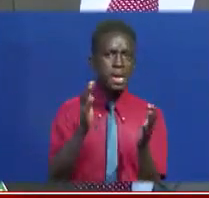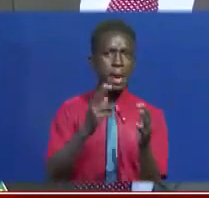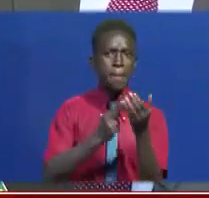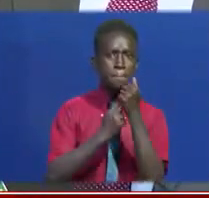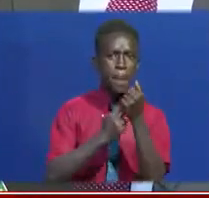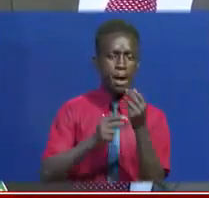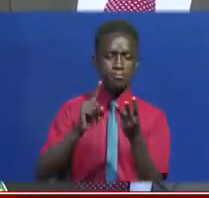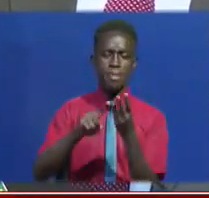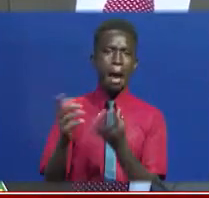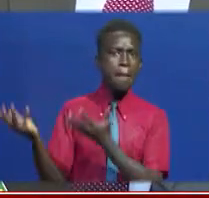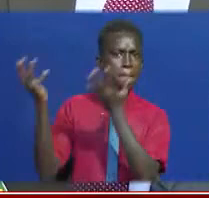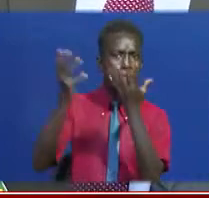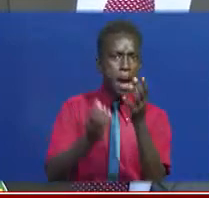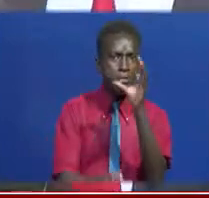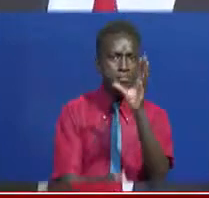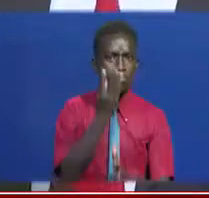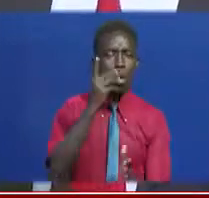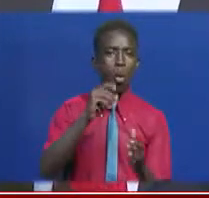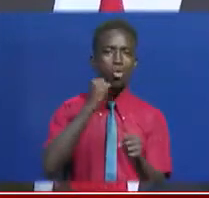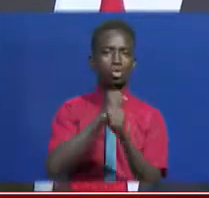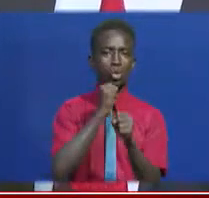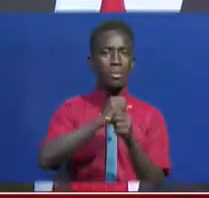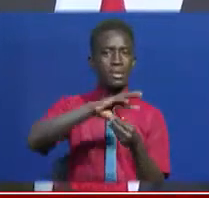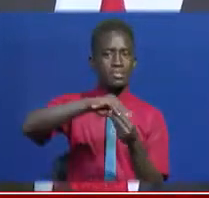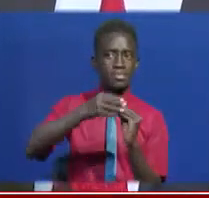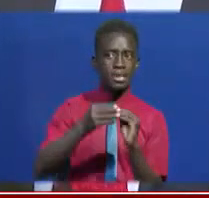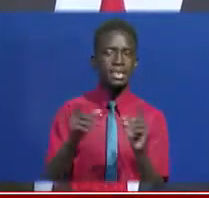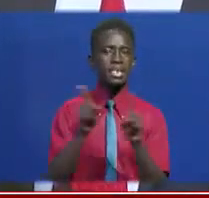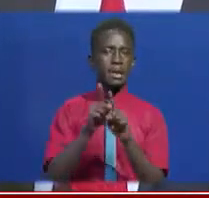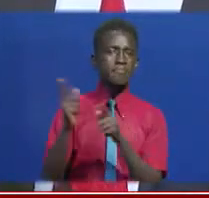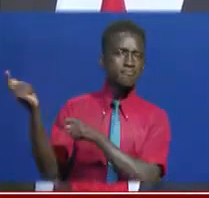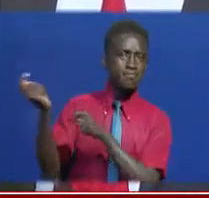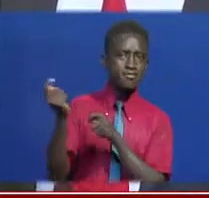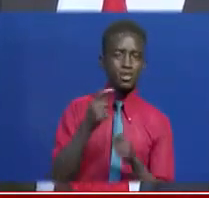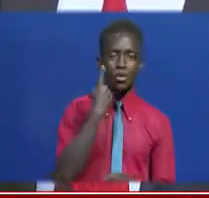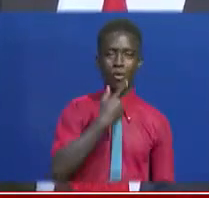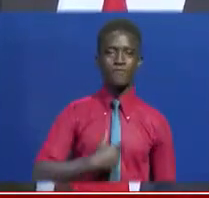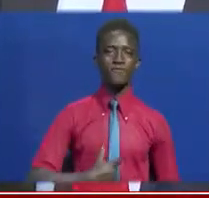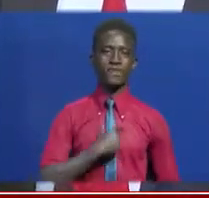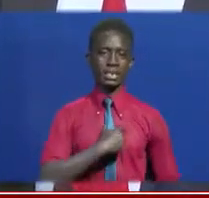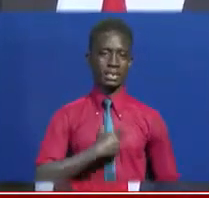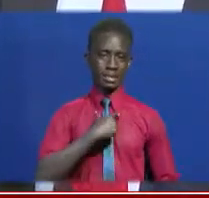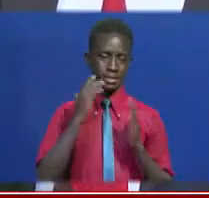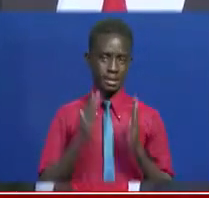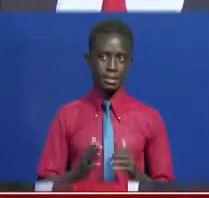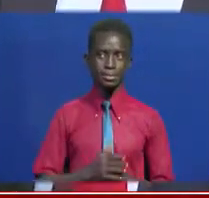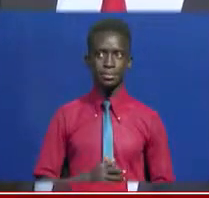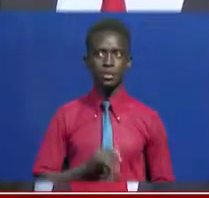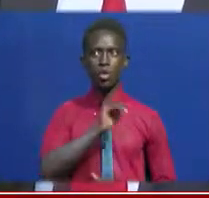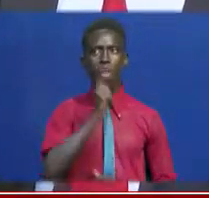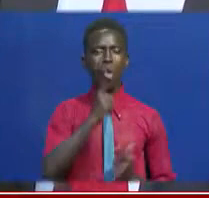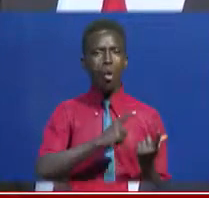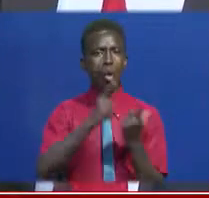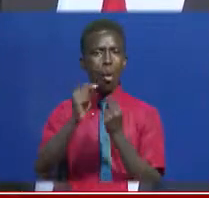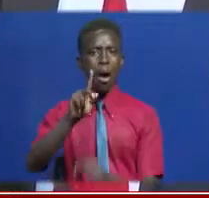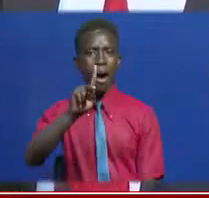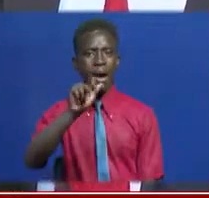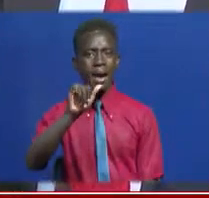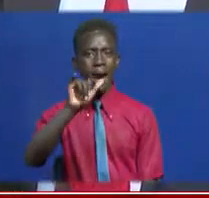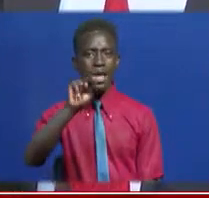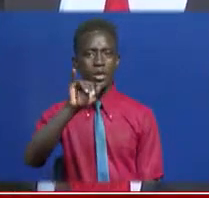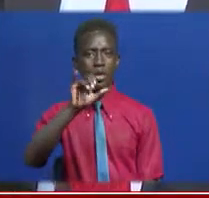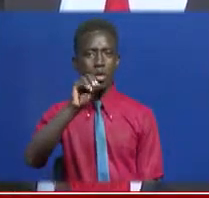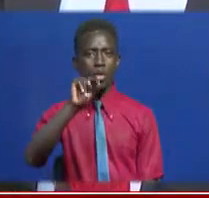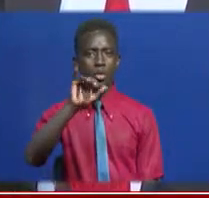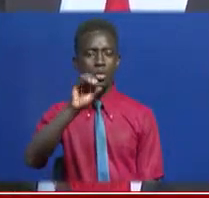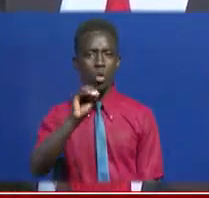jobs and an attraction for visitors. You can go to the Kanyonyo Mwakini Conservancy,